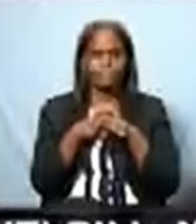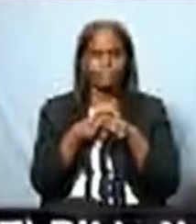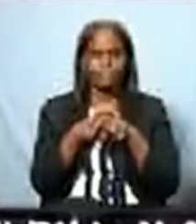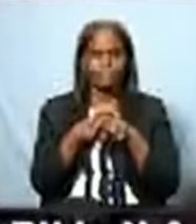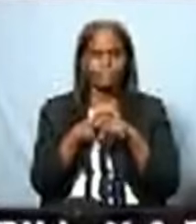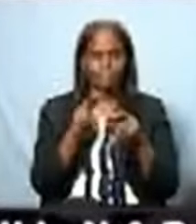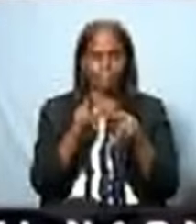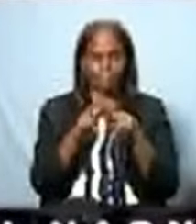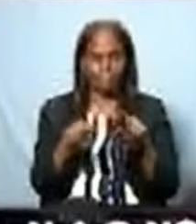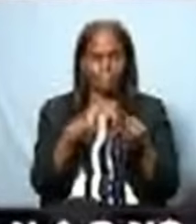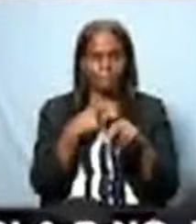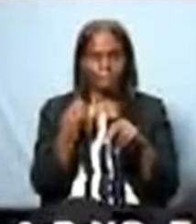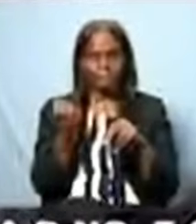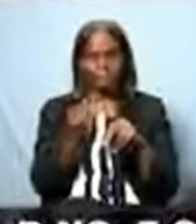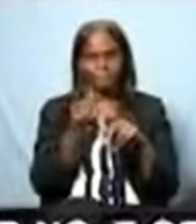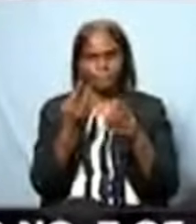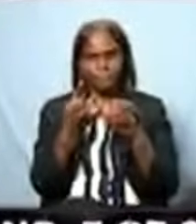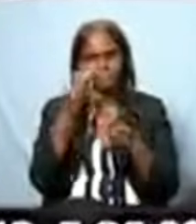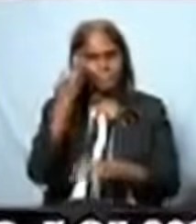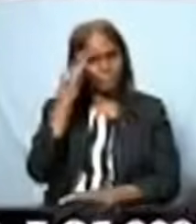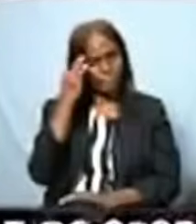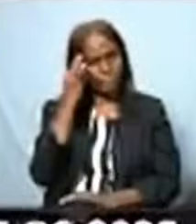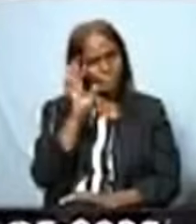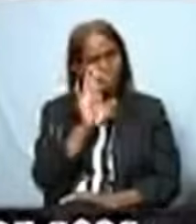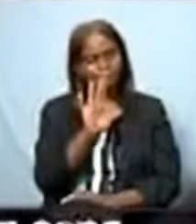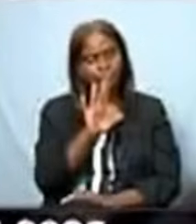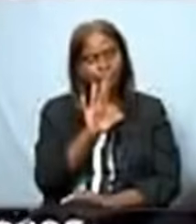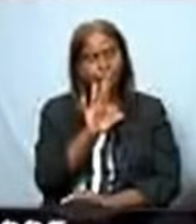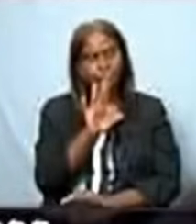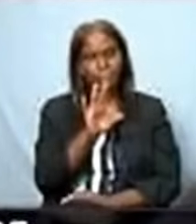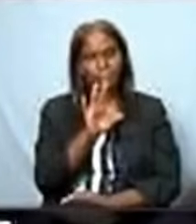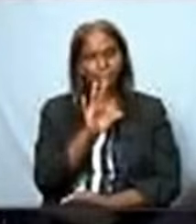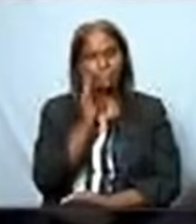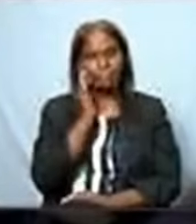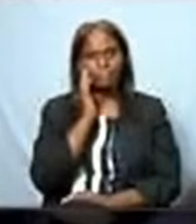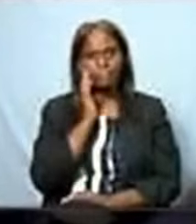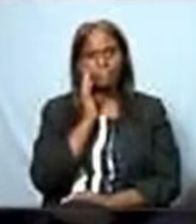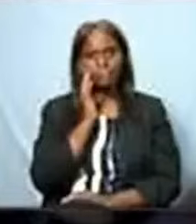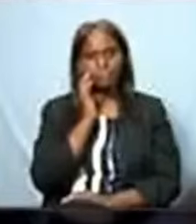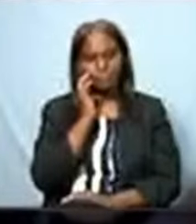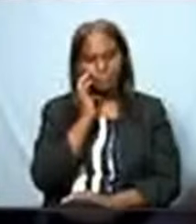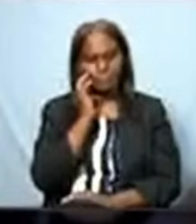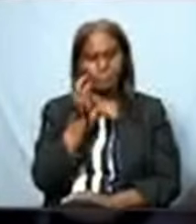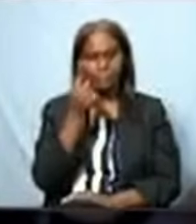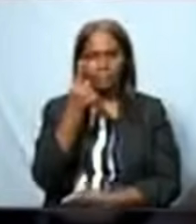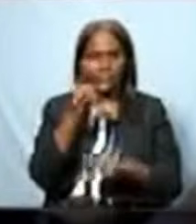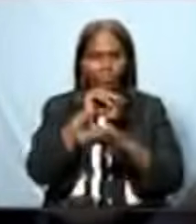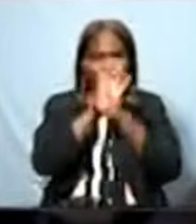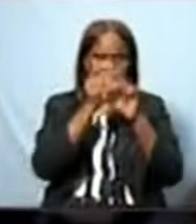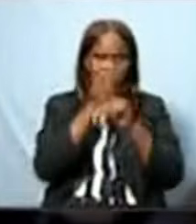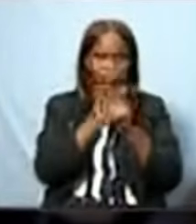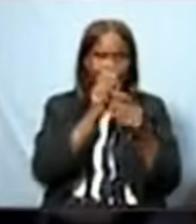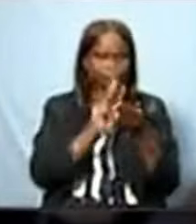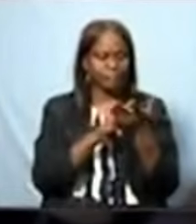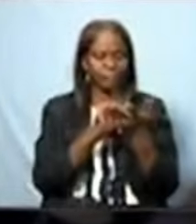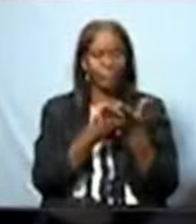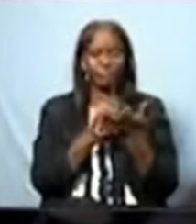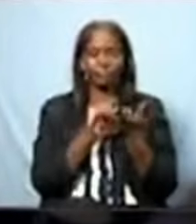Chair, I want to find out 2 points of clarifications from the